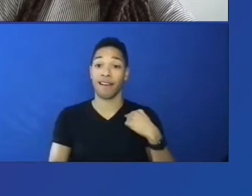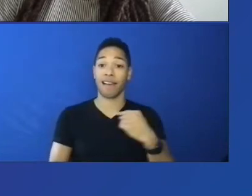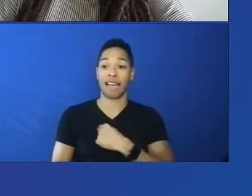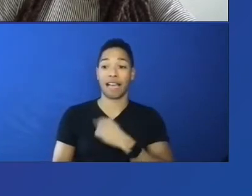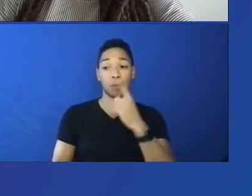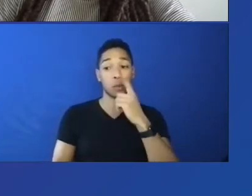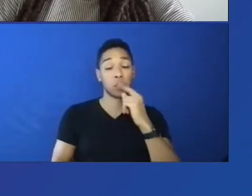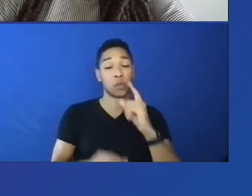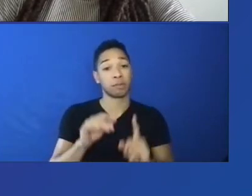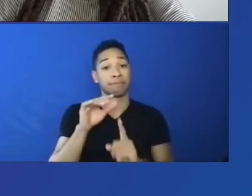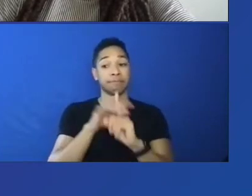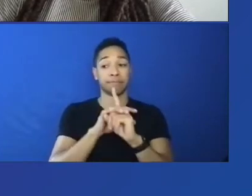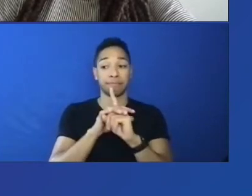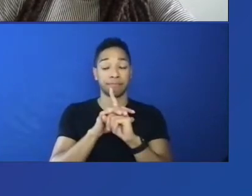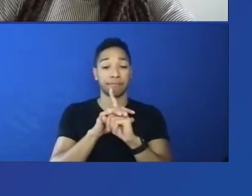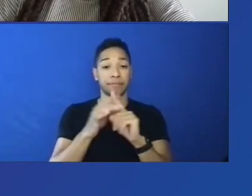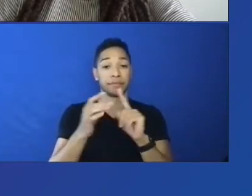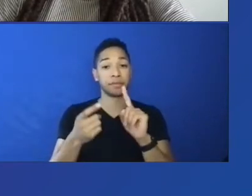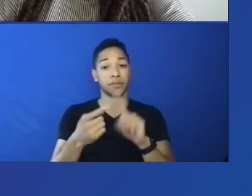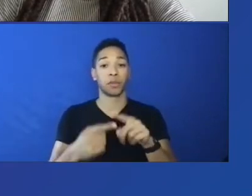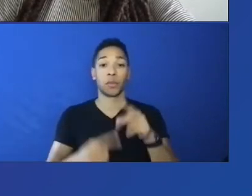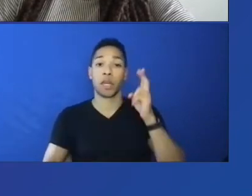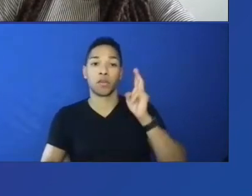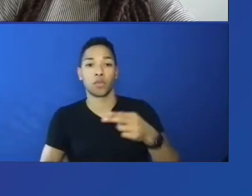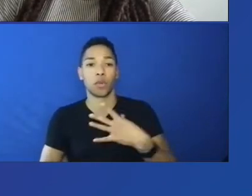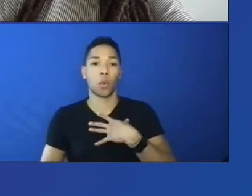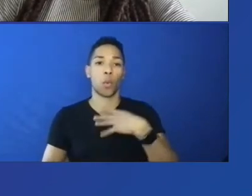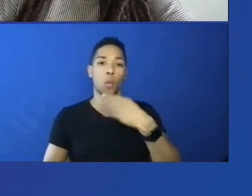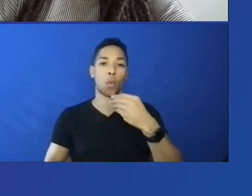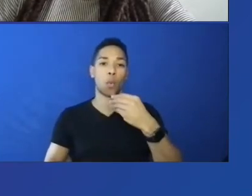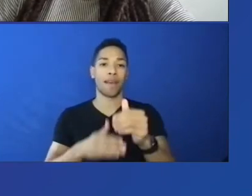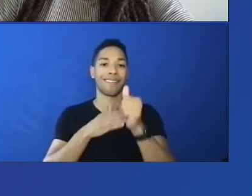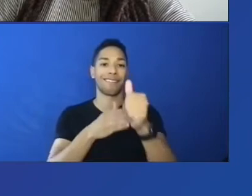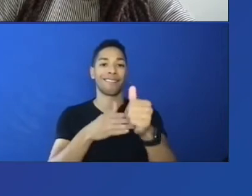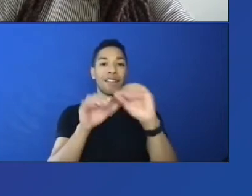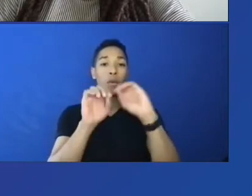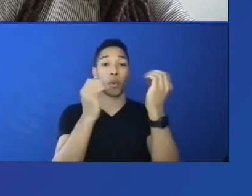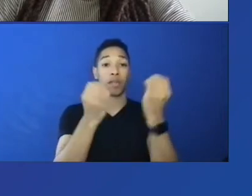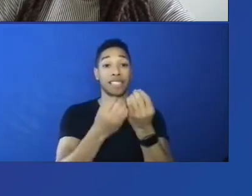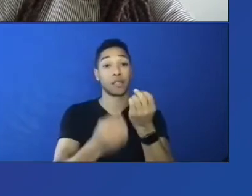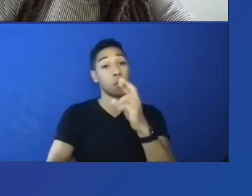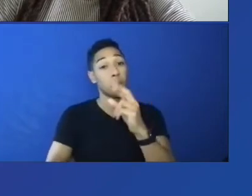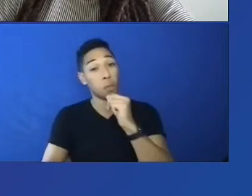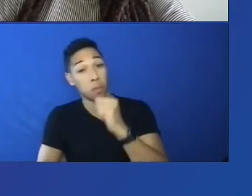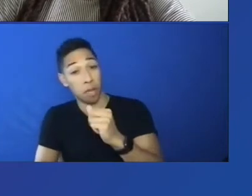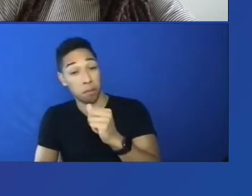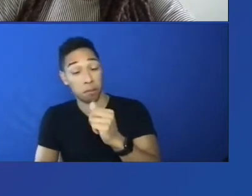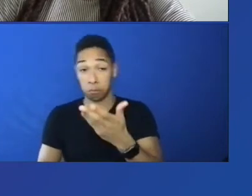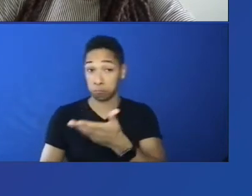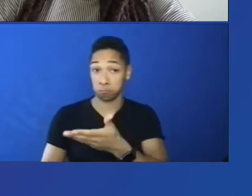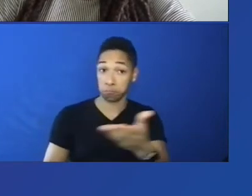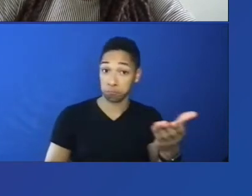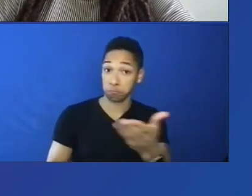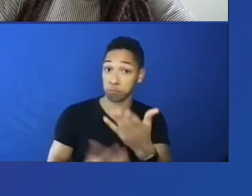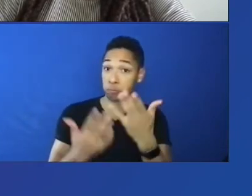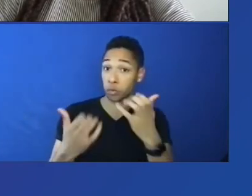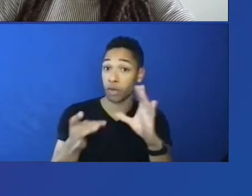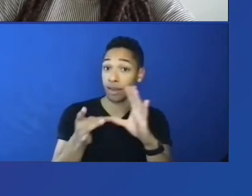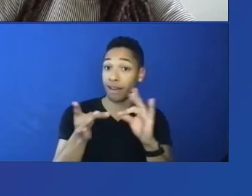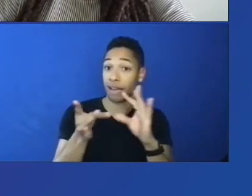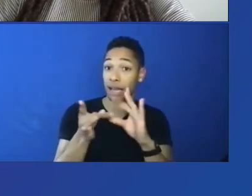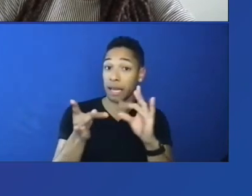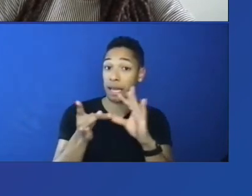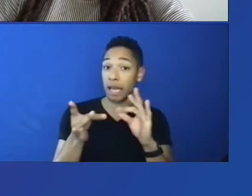are coming in to historically white-led institutions or not? Does anybody want to comment